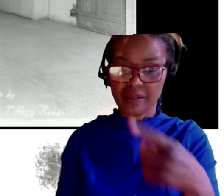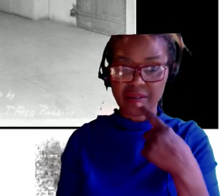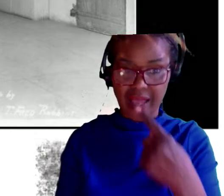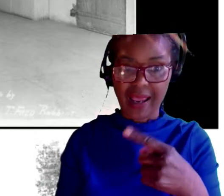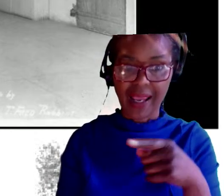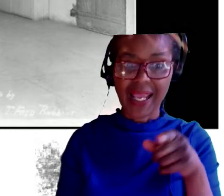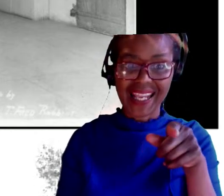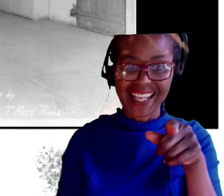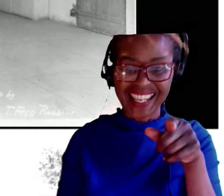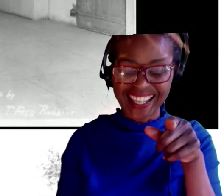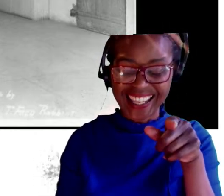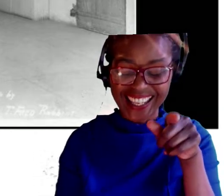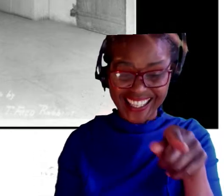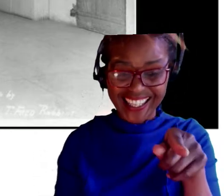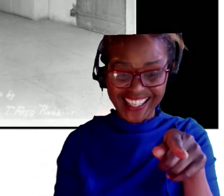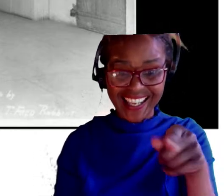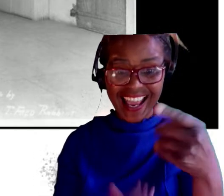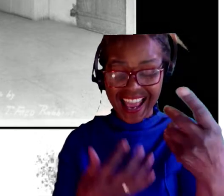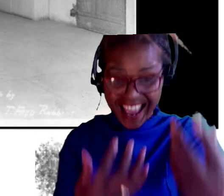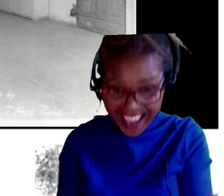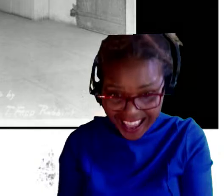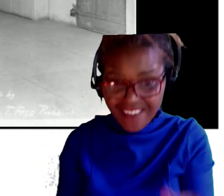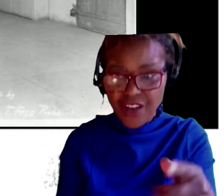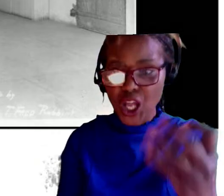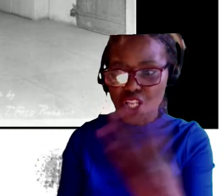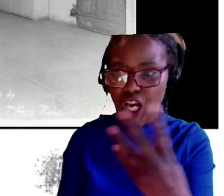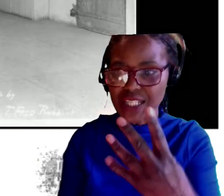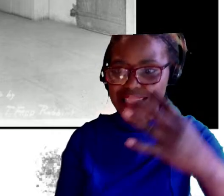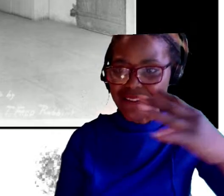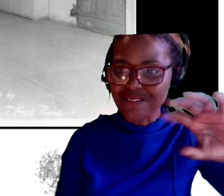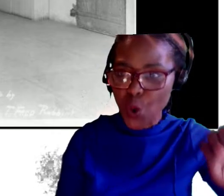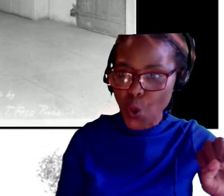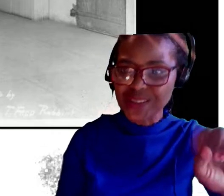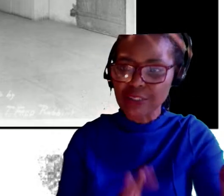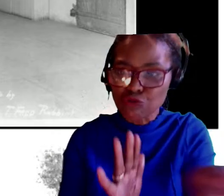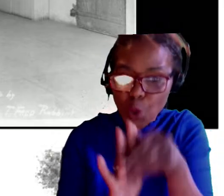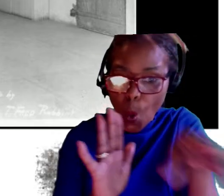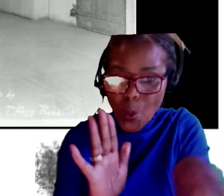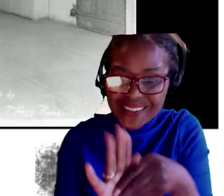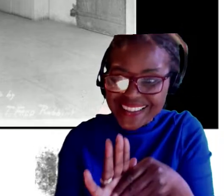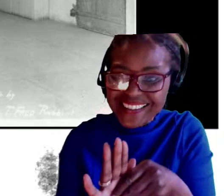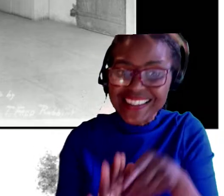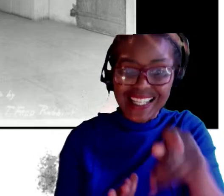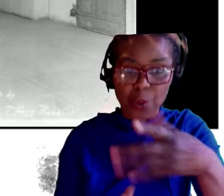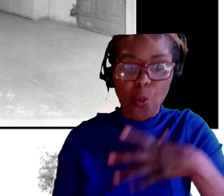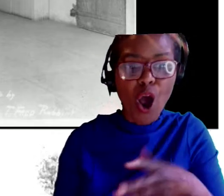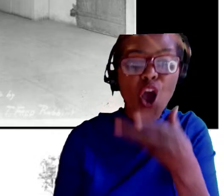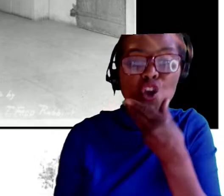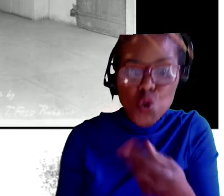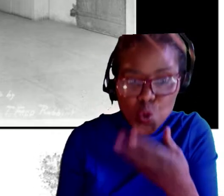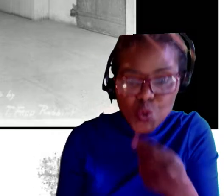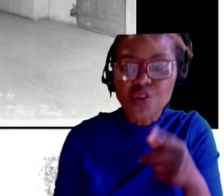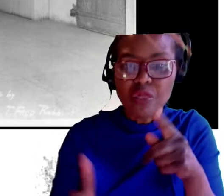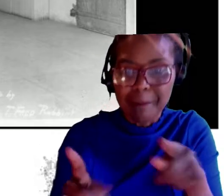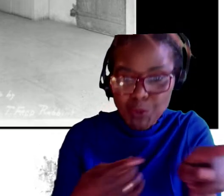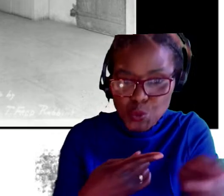the 1940s recordings. He has the spools with him, and he wants to use them as raw material for the album.